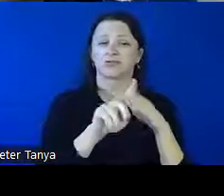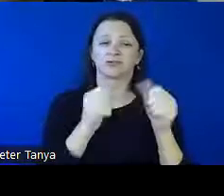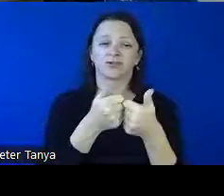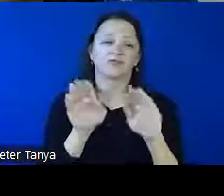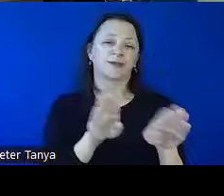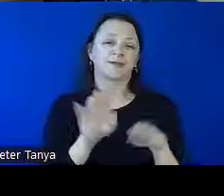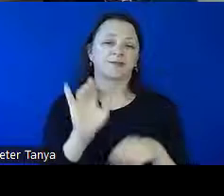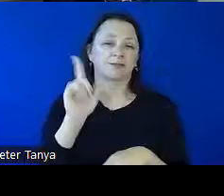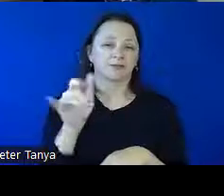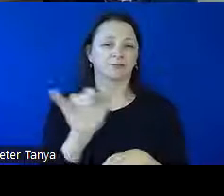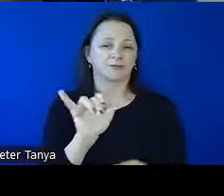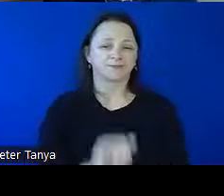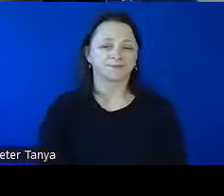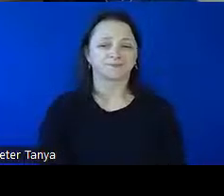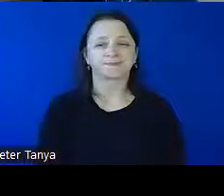behaviors.